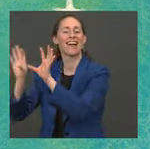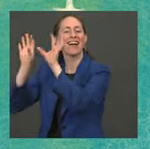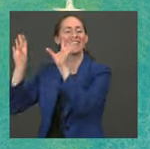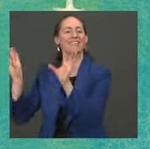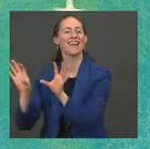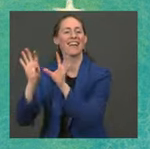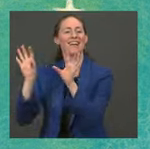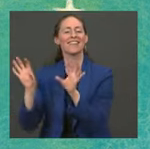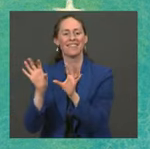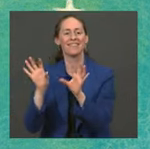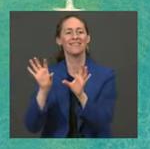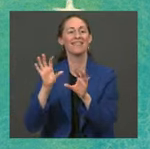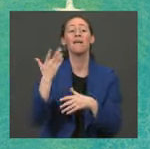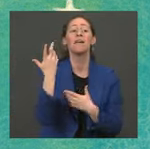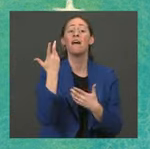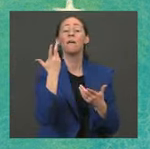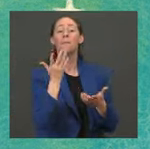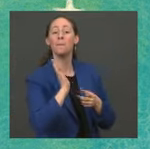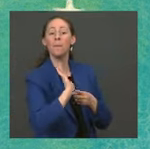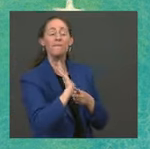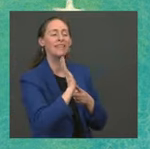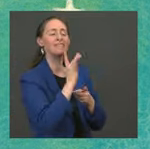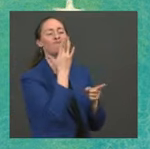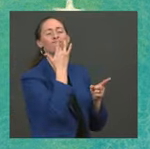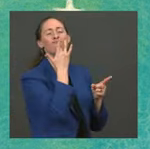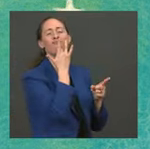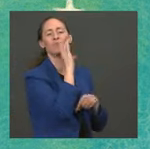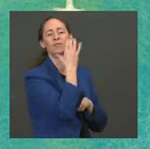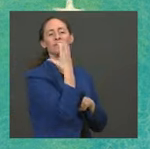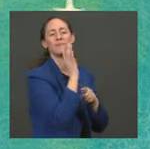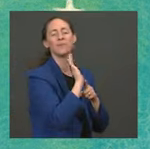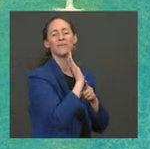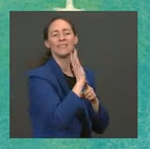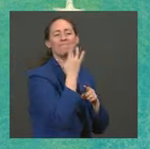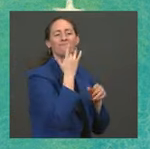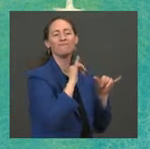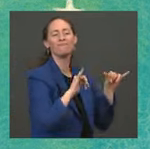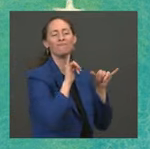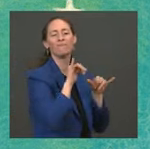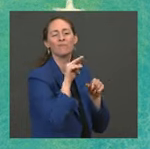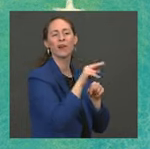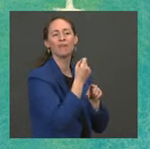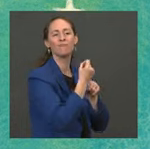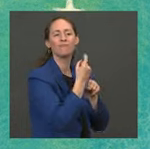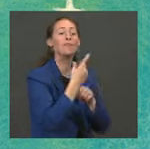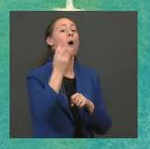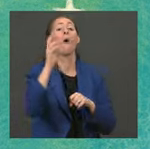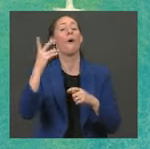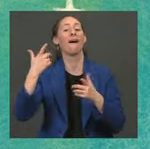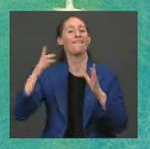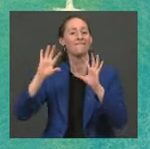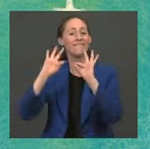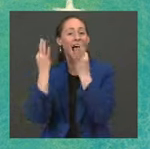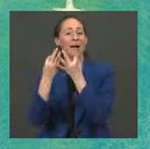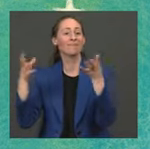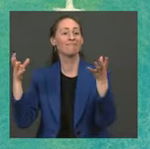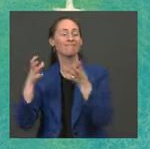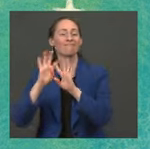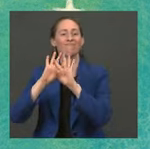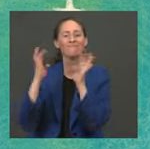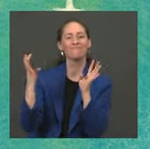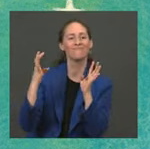know, the annual photo by the fireplace, or fishing out that faded butter-stained recipe that takes you